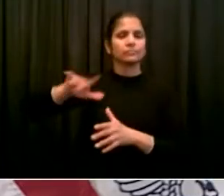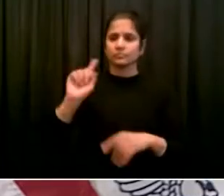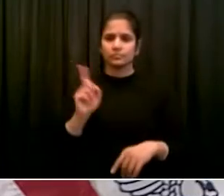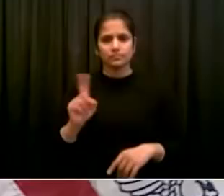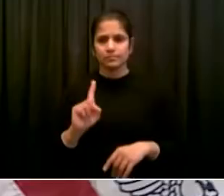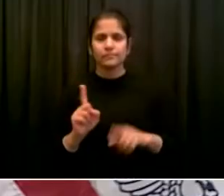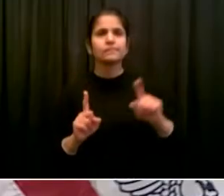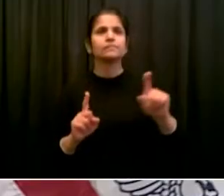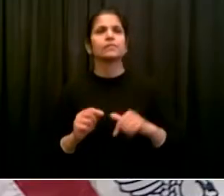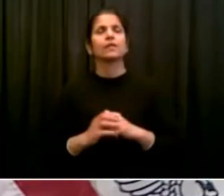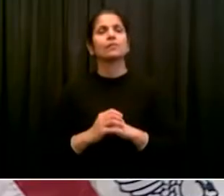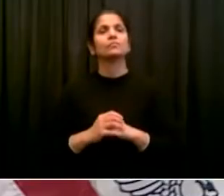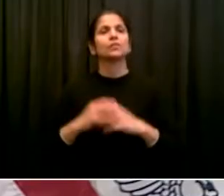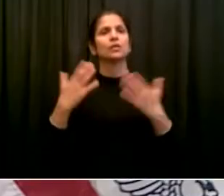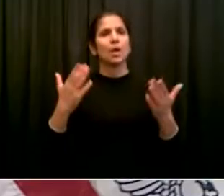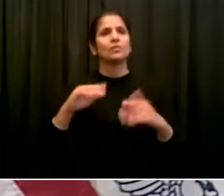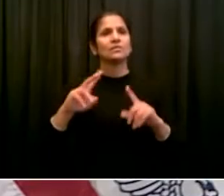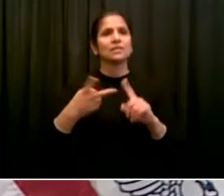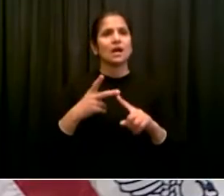second question.